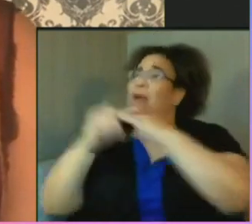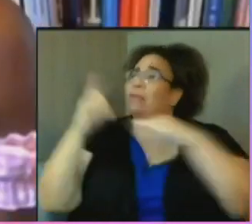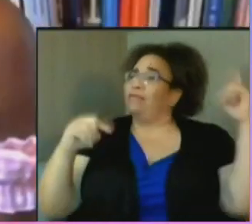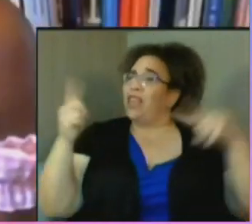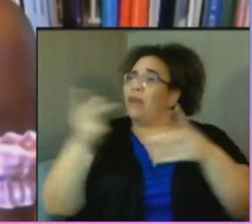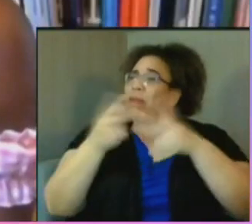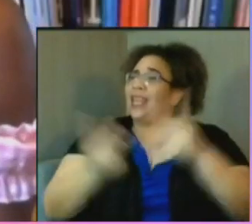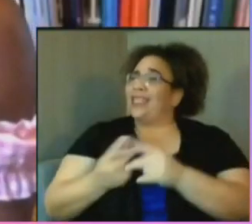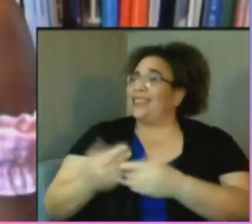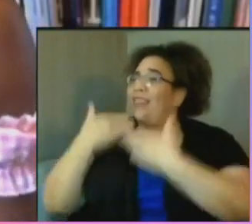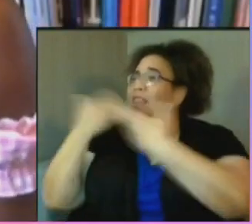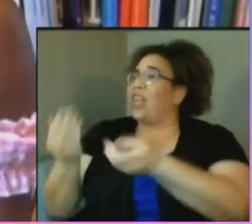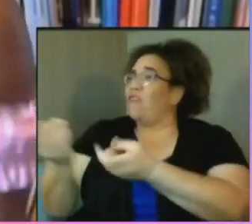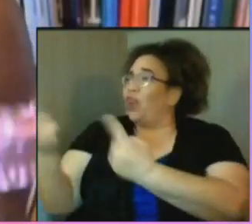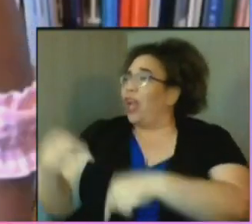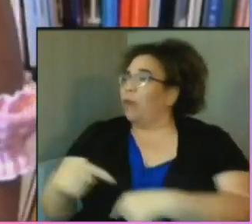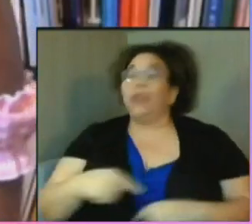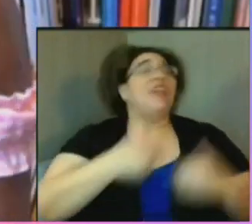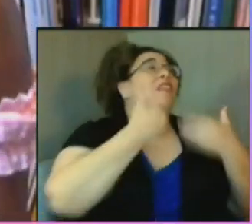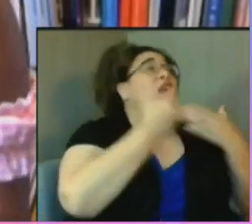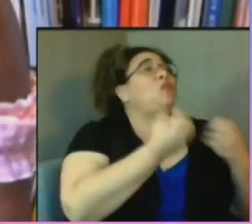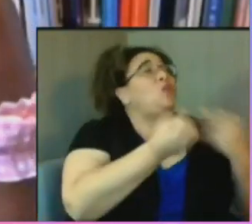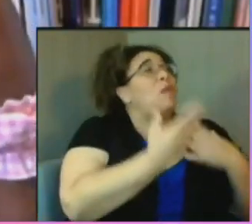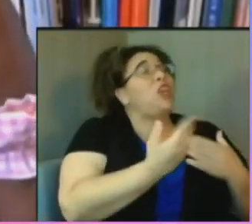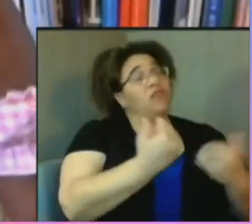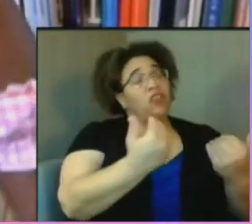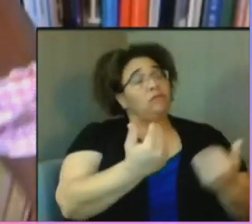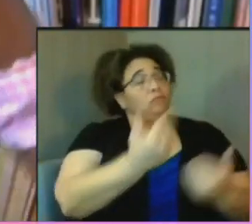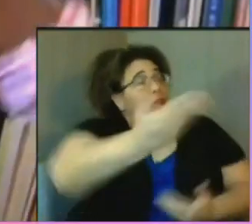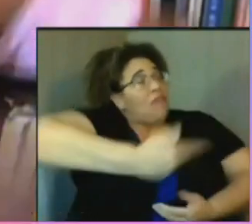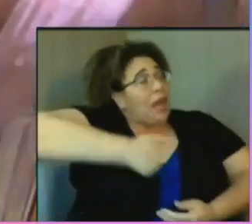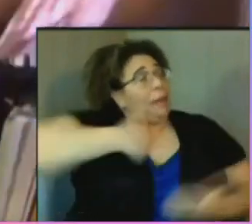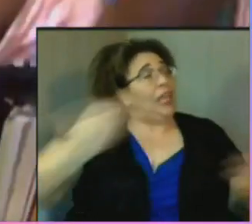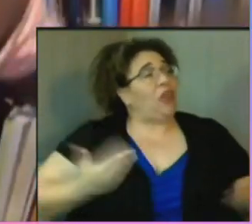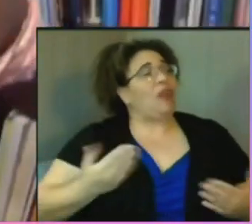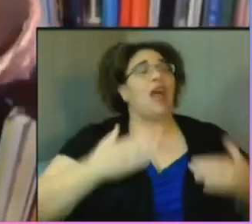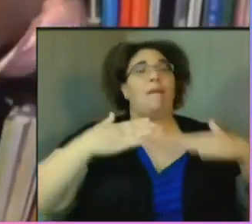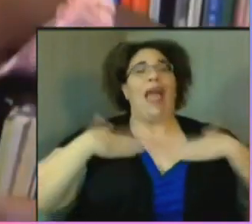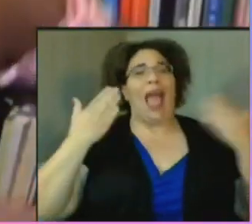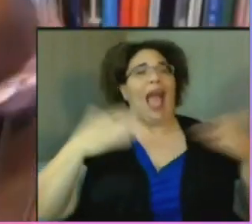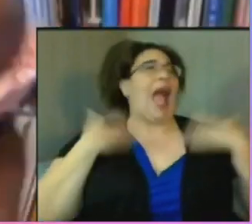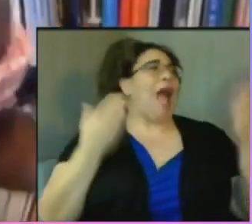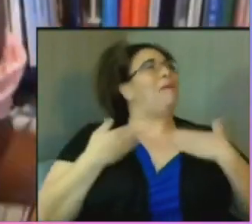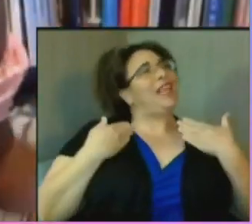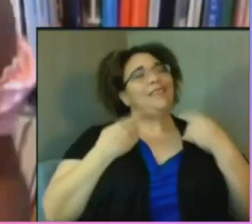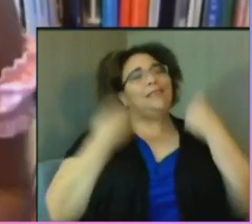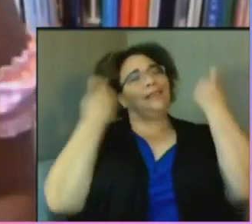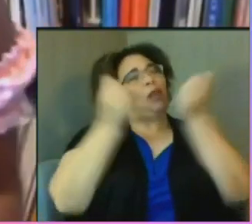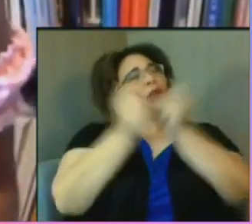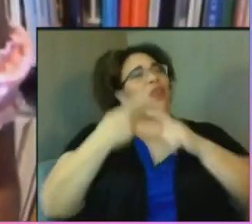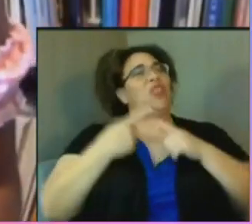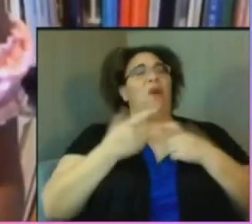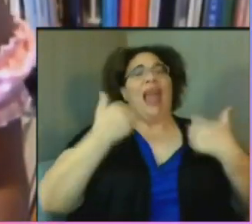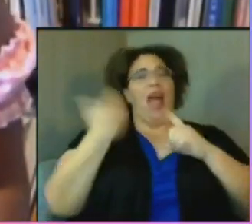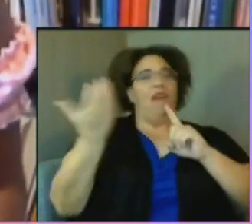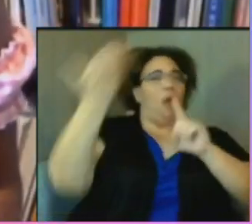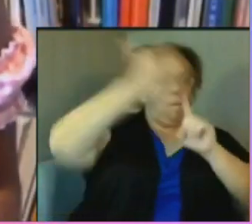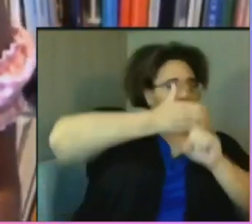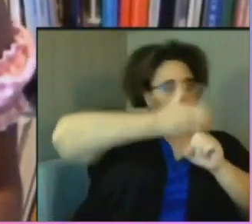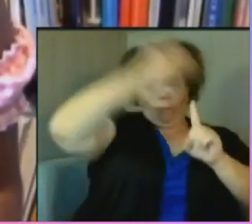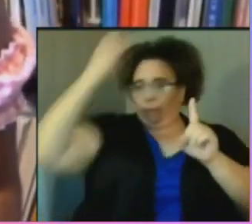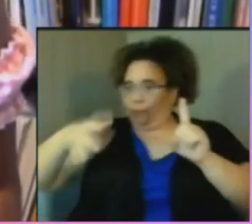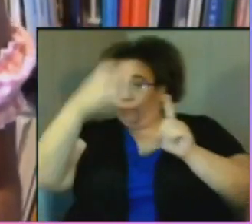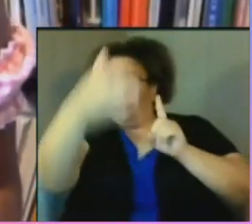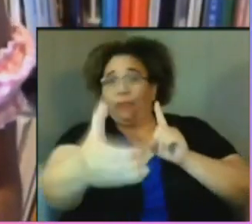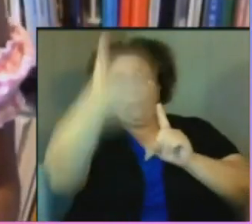Thank you so much for having me. I'm so happy to just be here and celebrate with you and have costume changes and just come alive. I